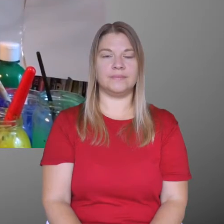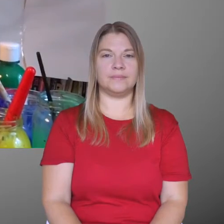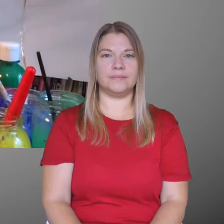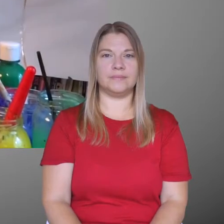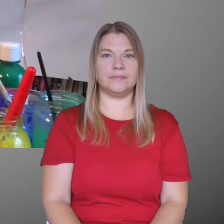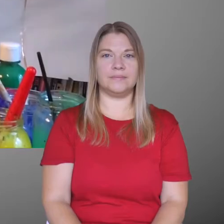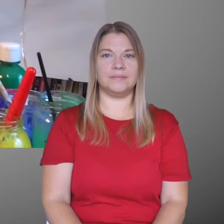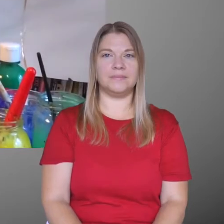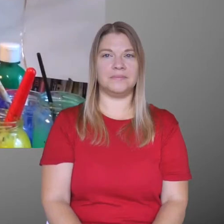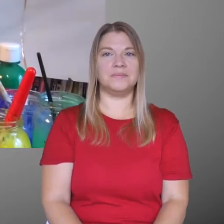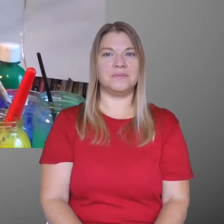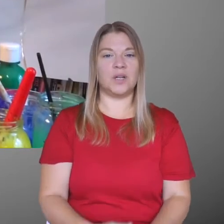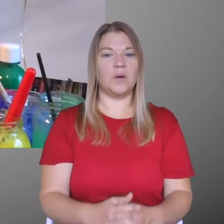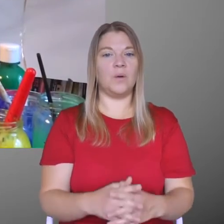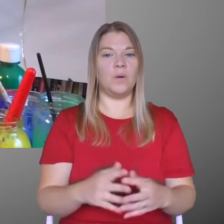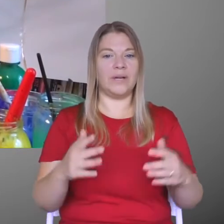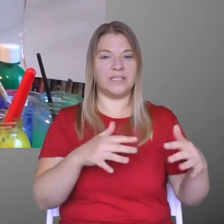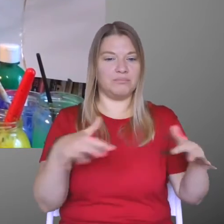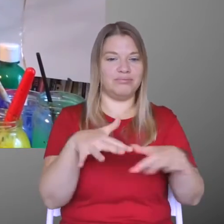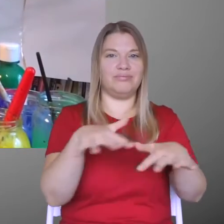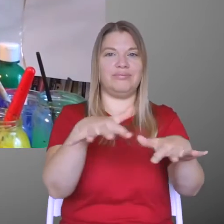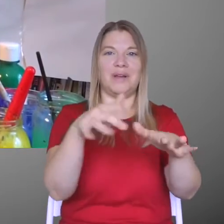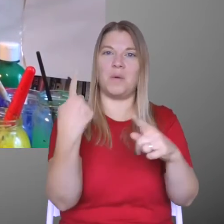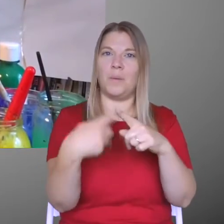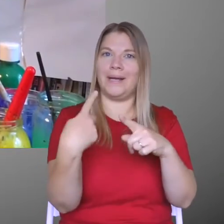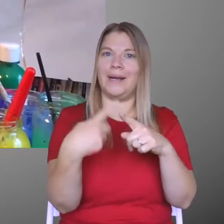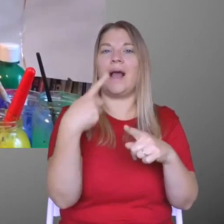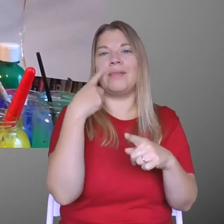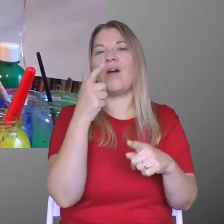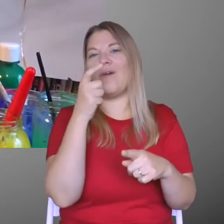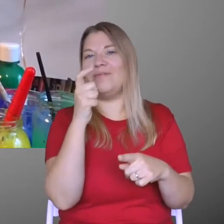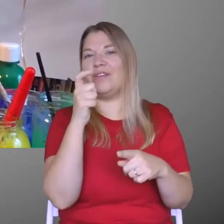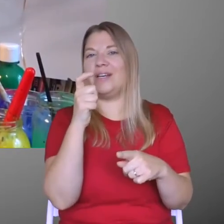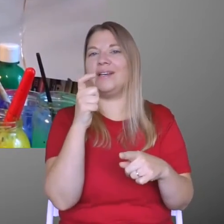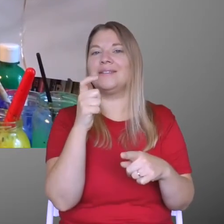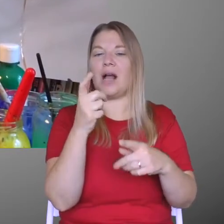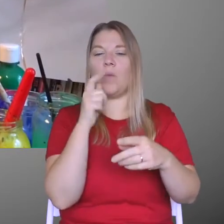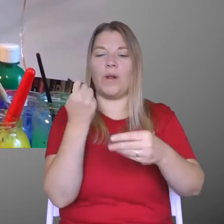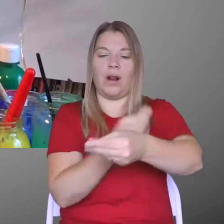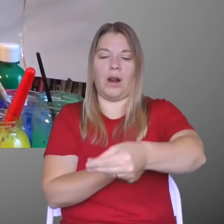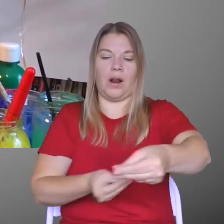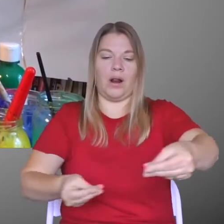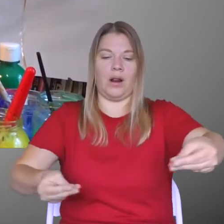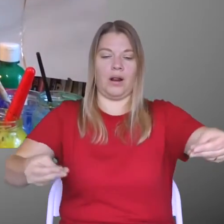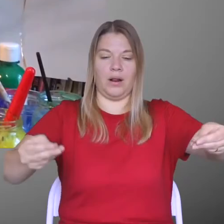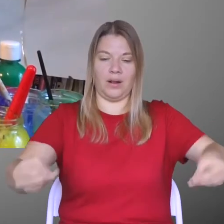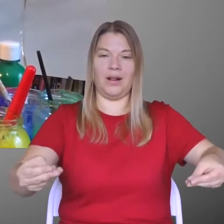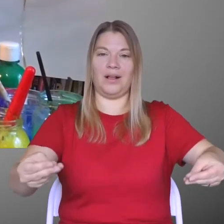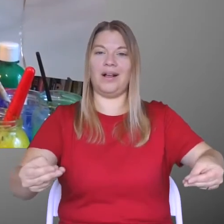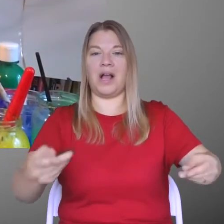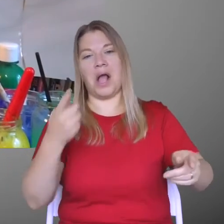Oh, it's flowing quite quickly. I think that's the coffee. I'm going to turn it around 180 and give it the blow from a different